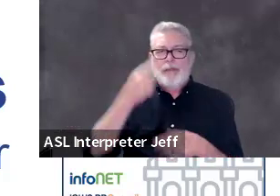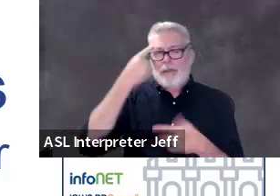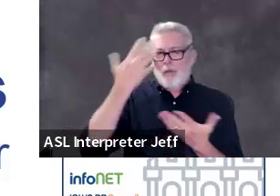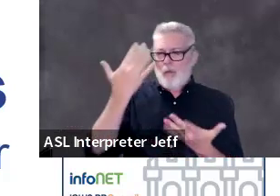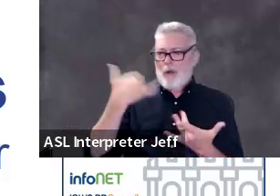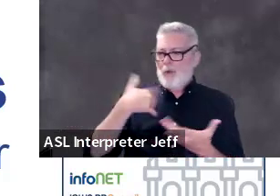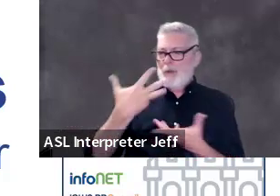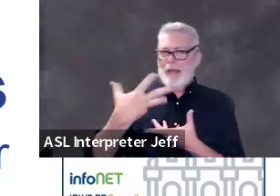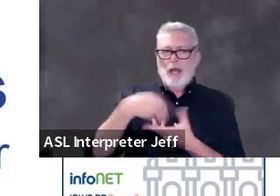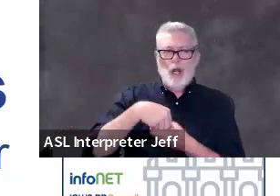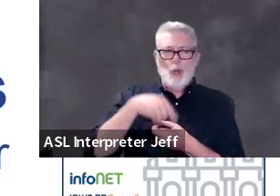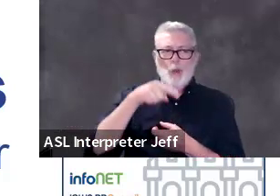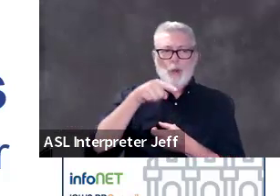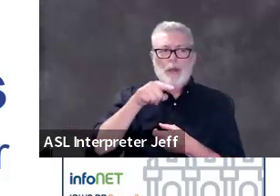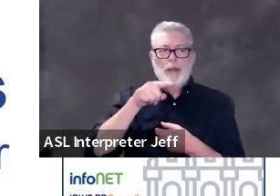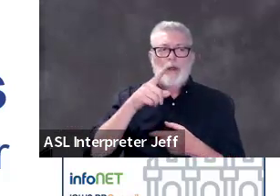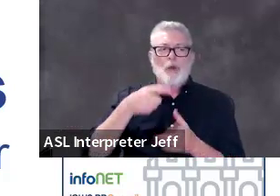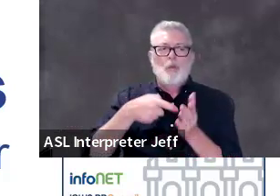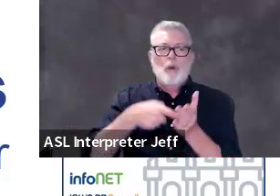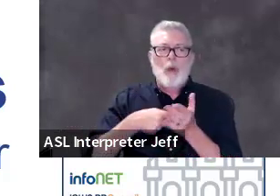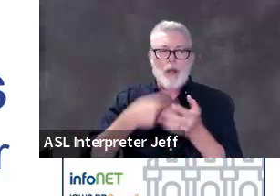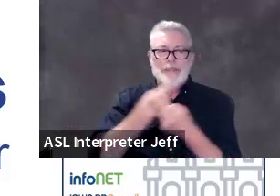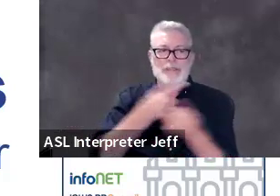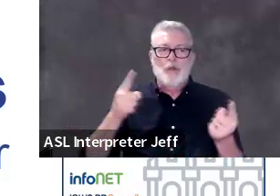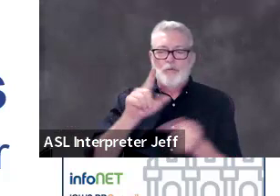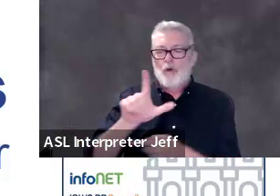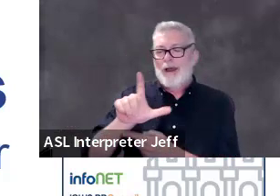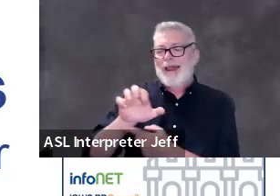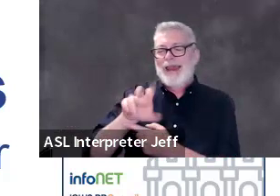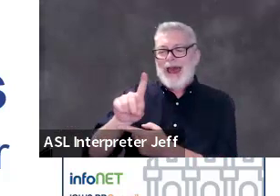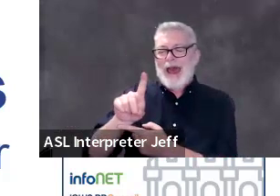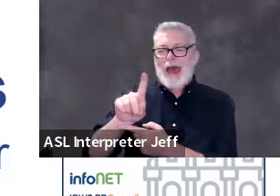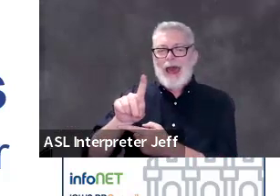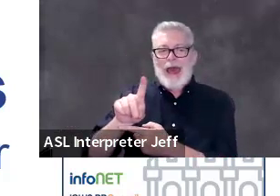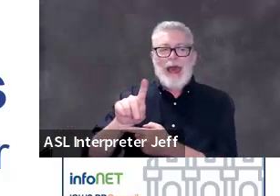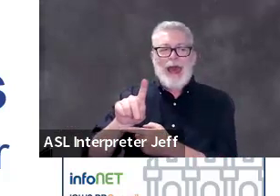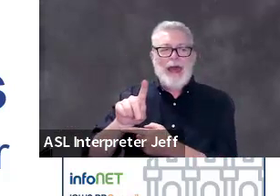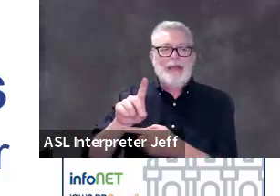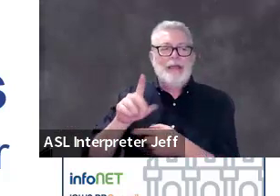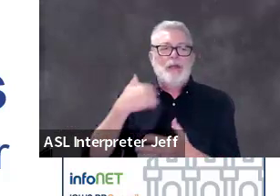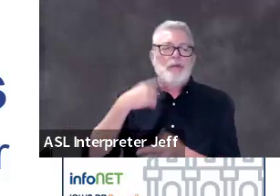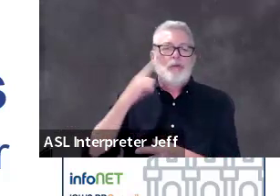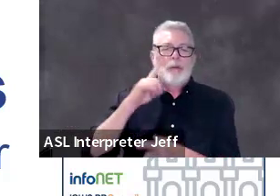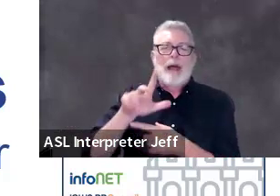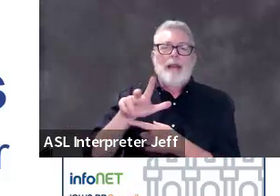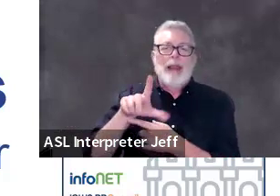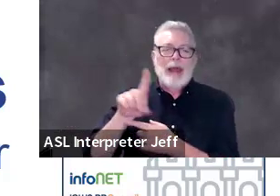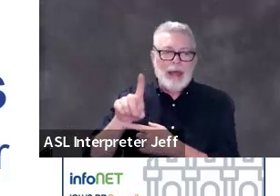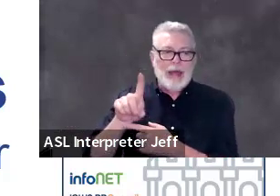covering disclosure of lead service lines? So you've heard a lot about lead being in old